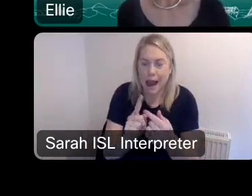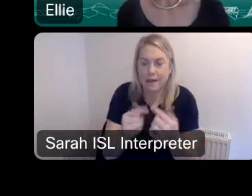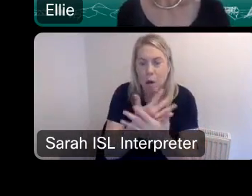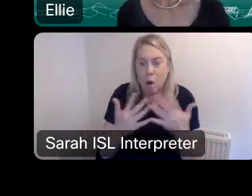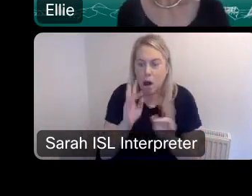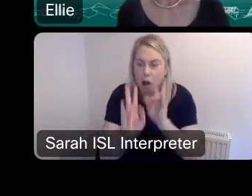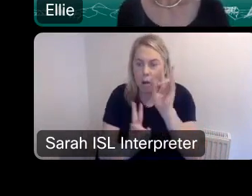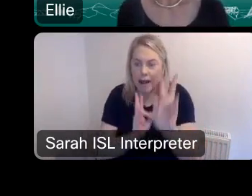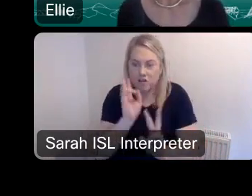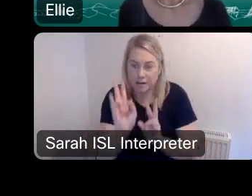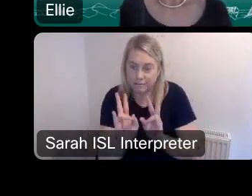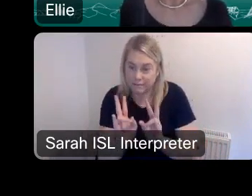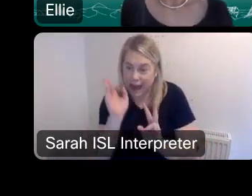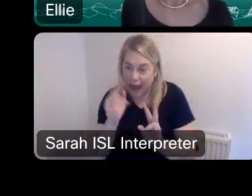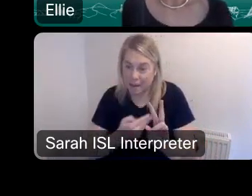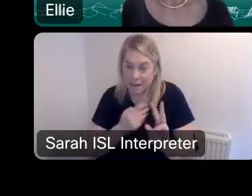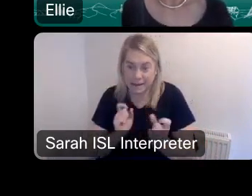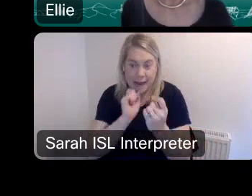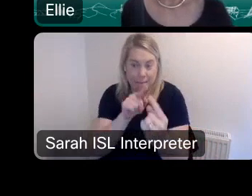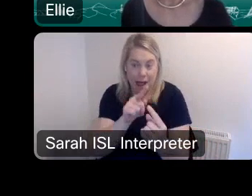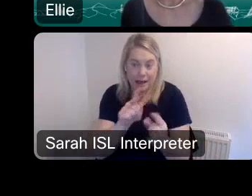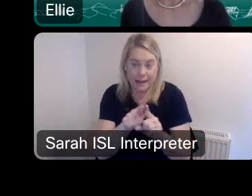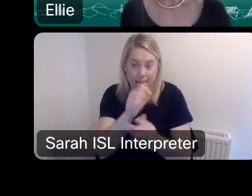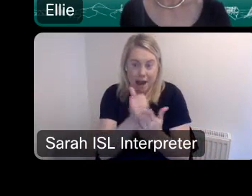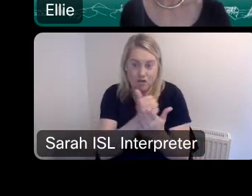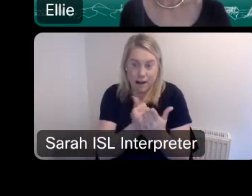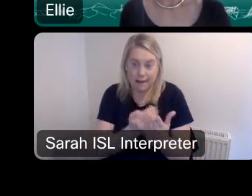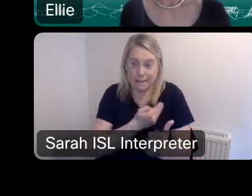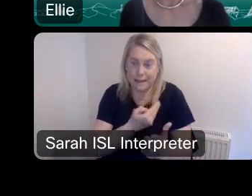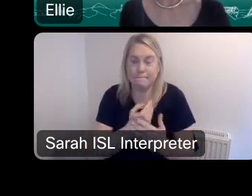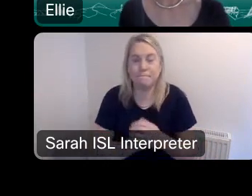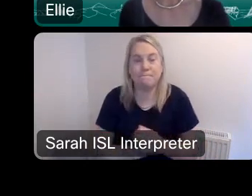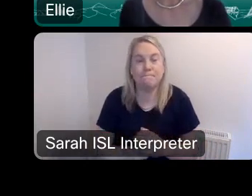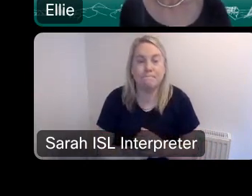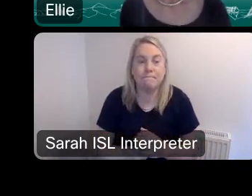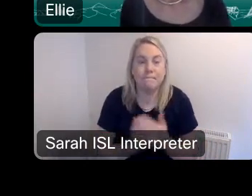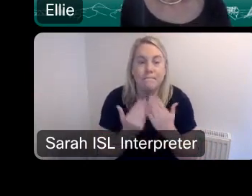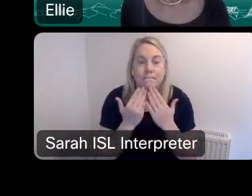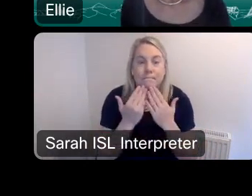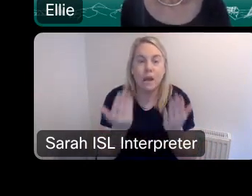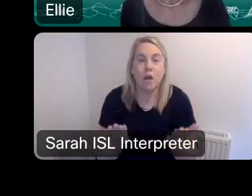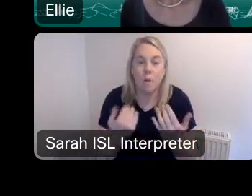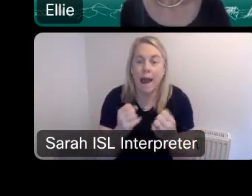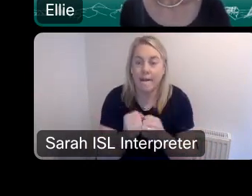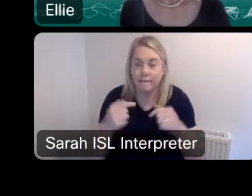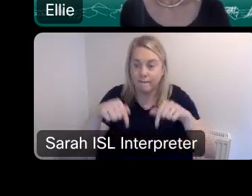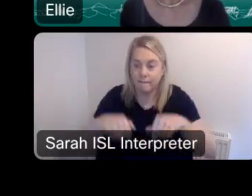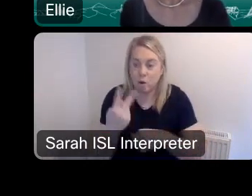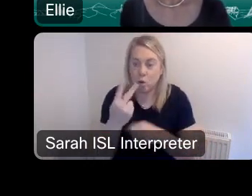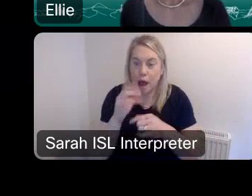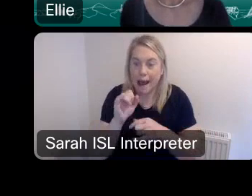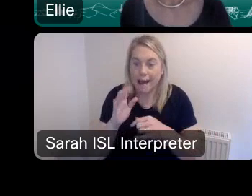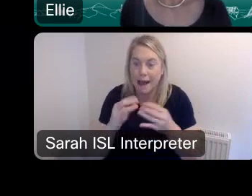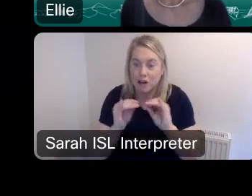inquiries we would ask also come to that email inbox, please. Thank you. We have two